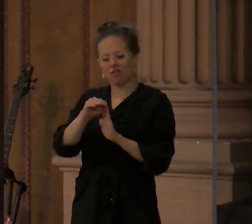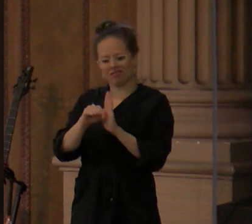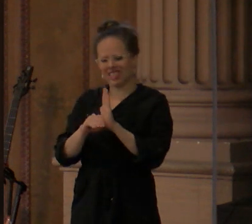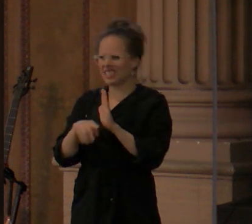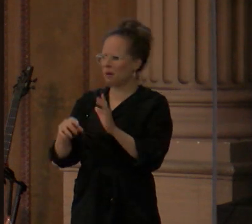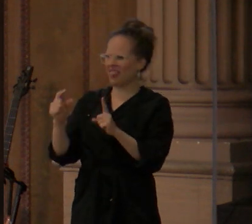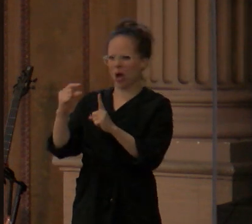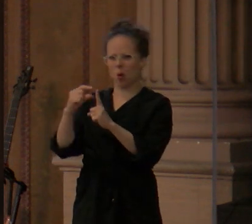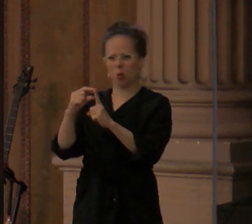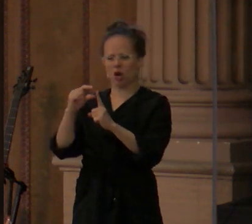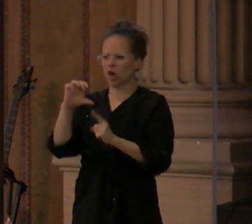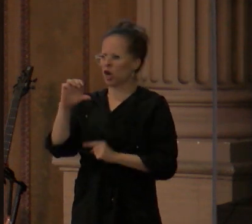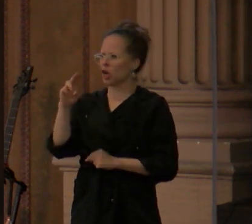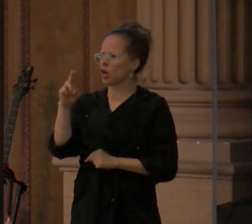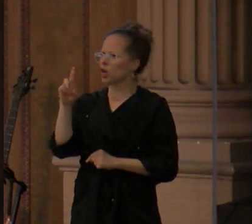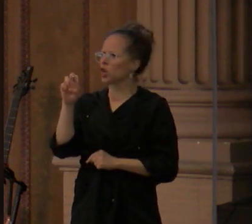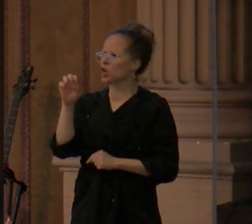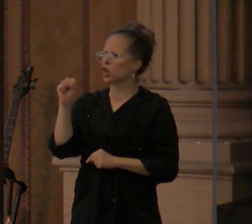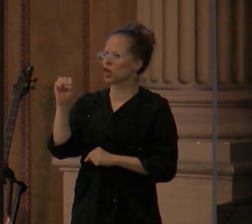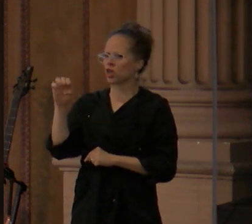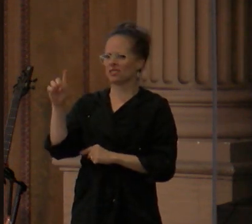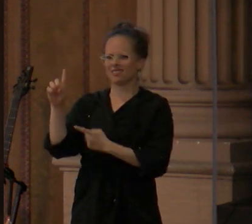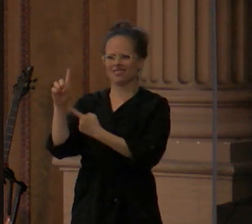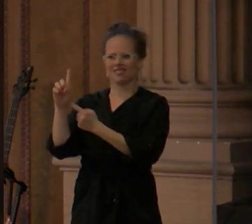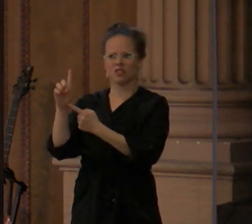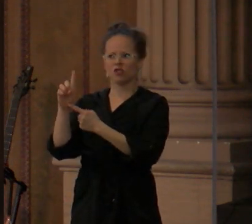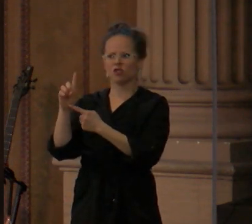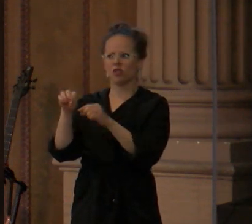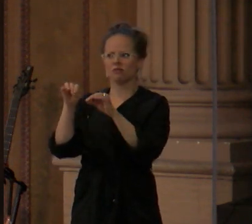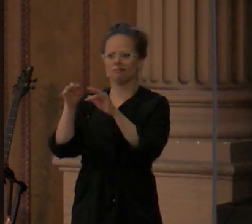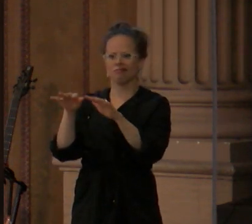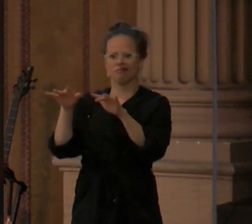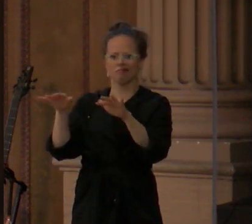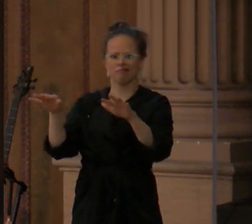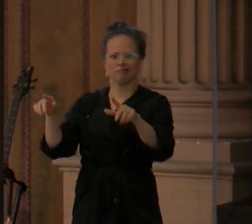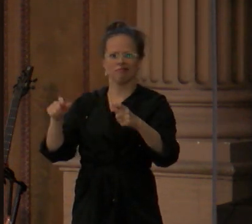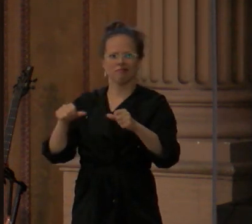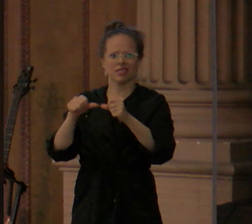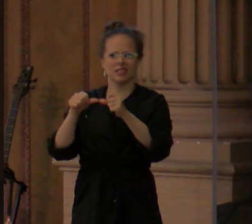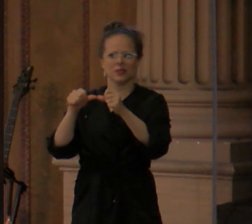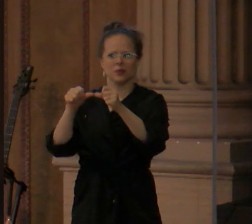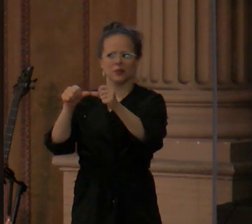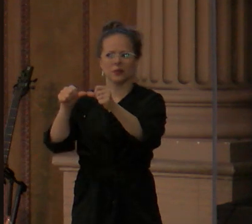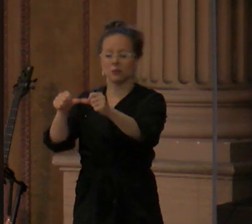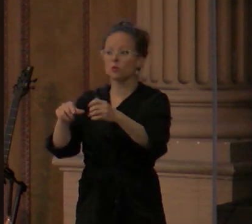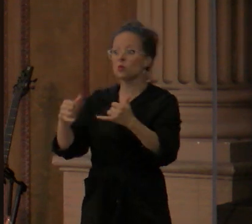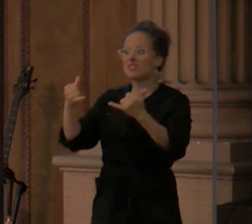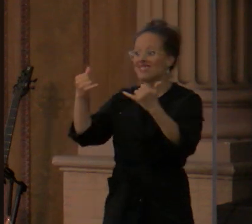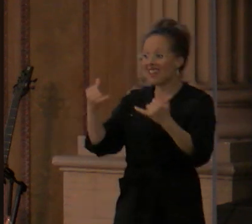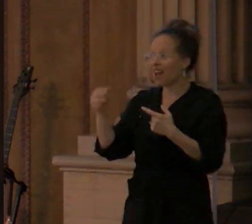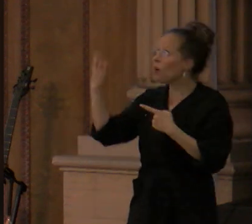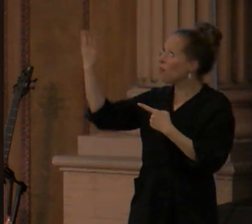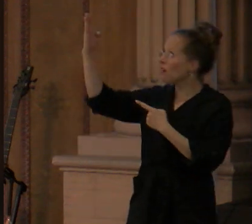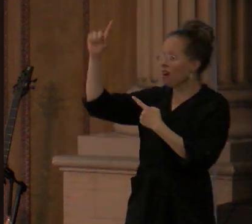just echoed for 400 years in God's silence. And now here's God in the flesh, he